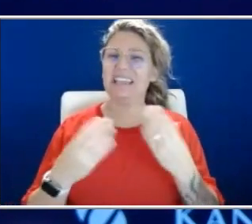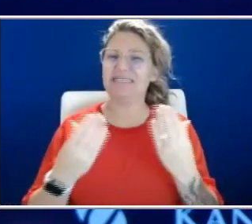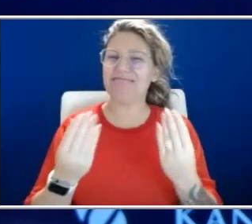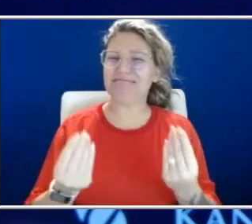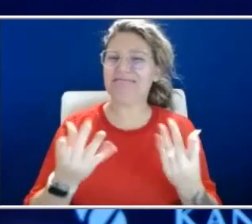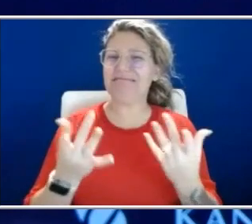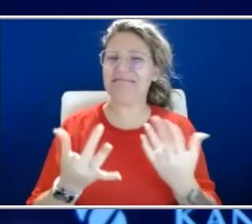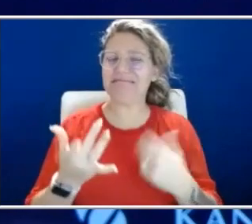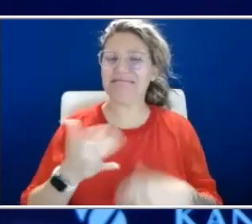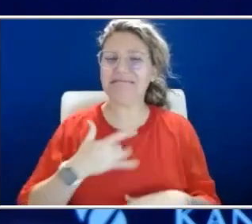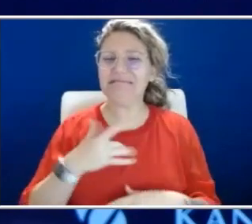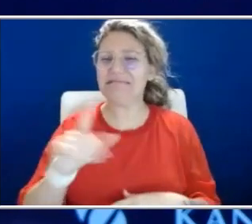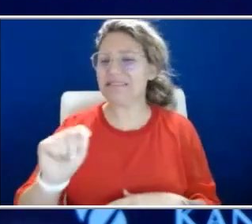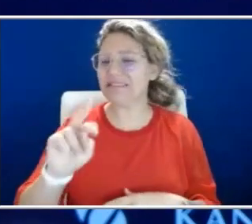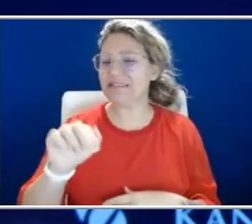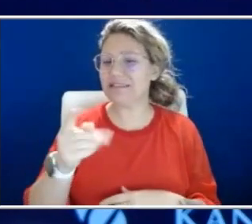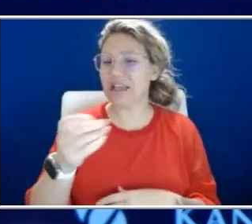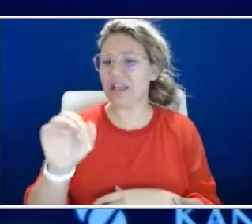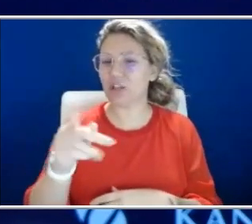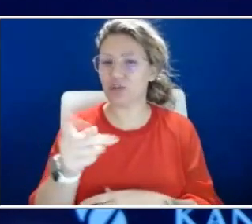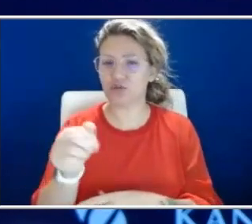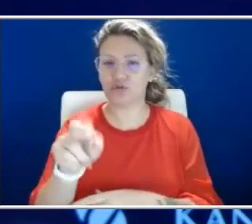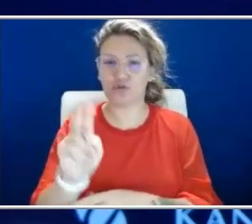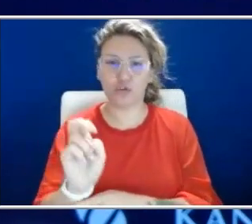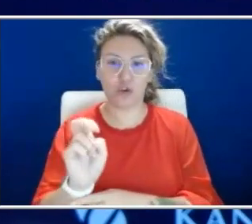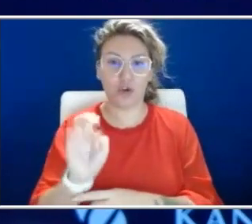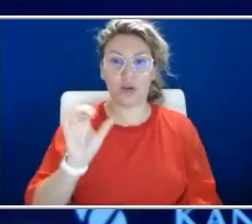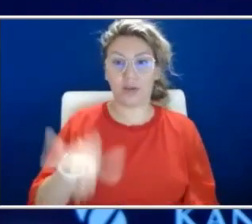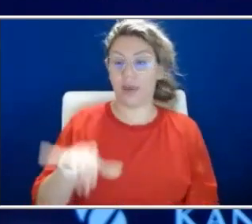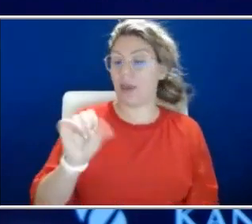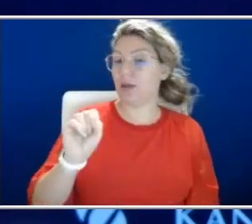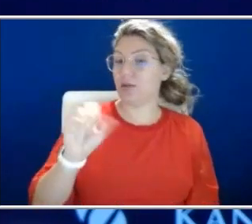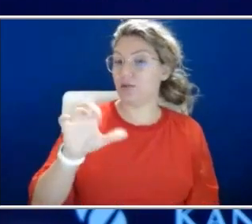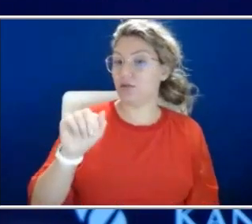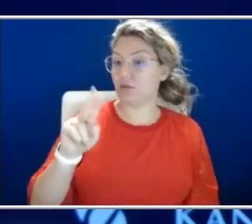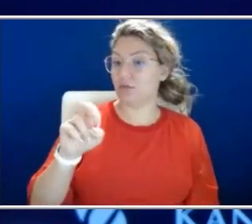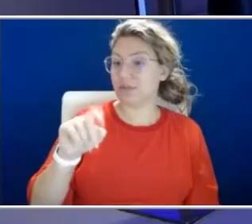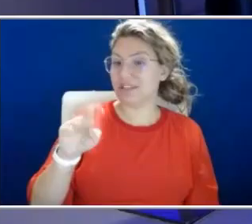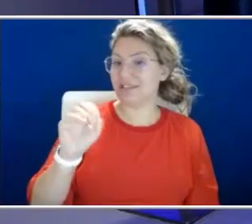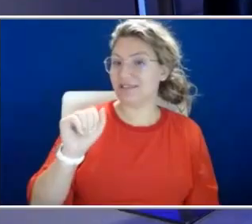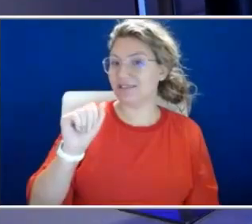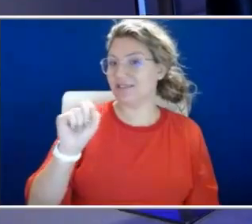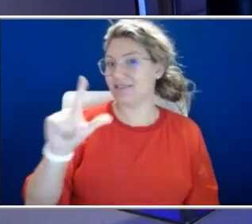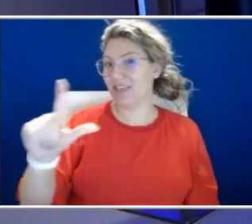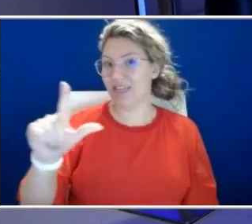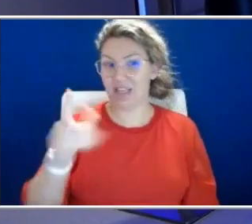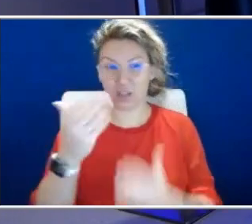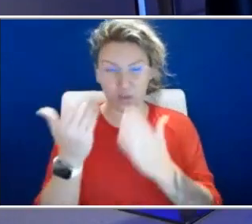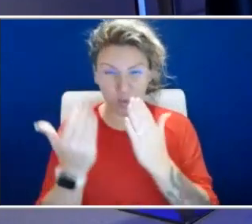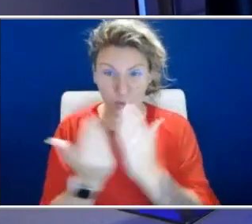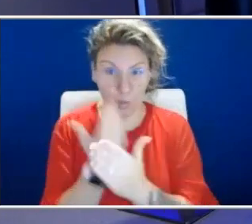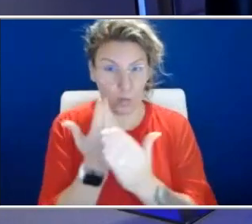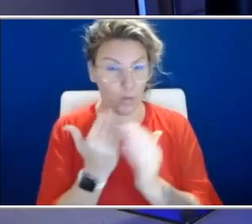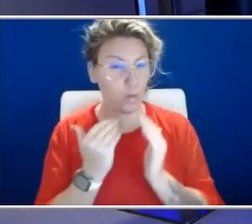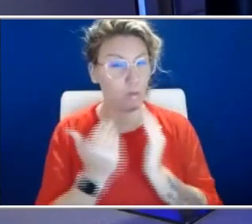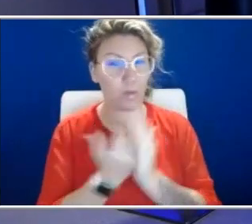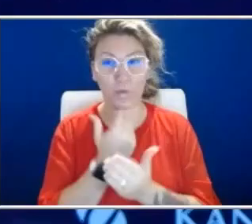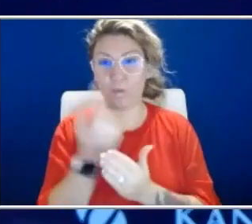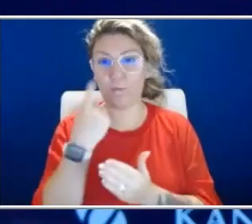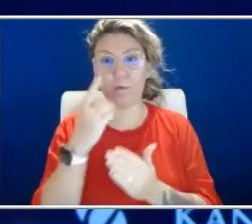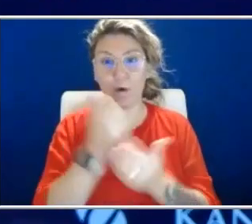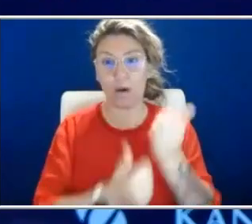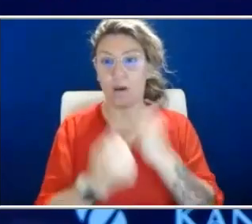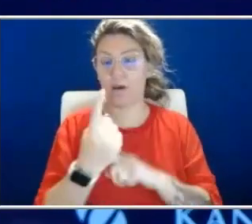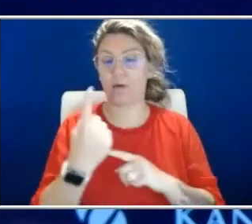cell news is, I think, all news to us as well. It's very new. It's very new. So we're not